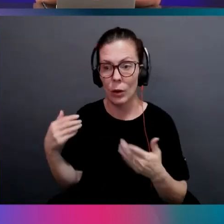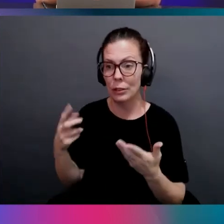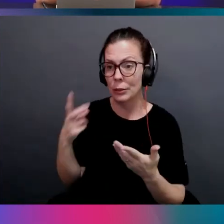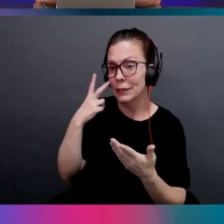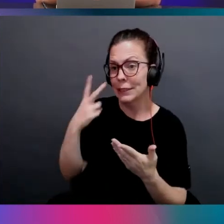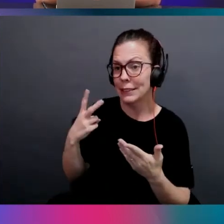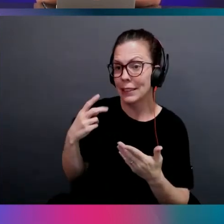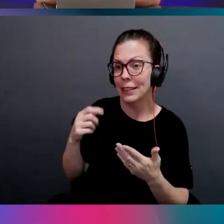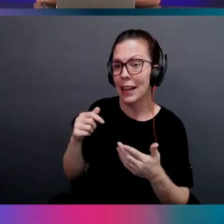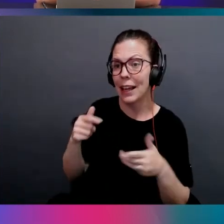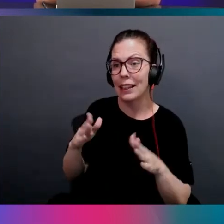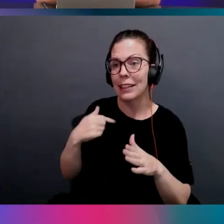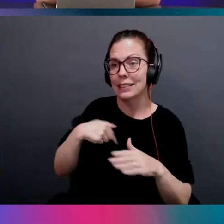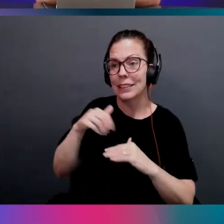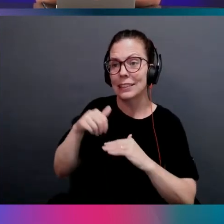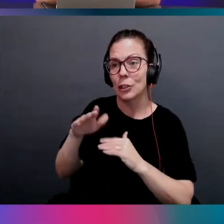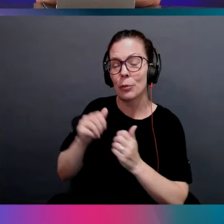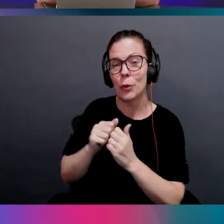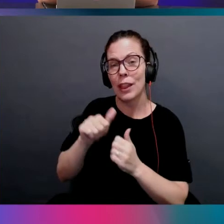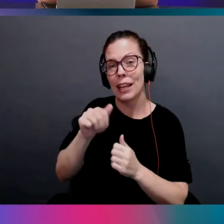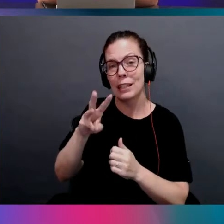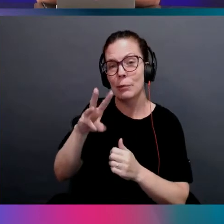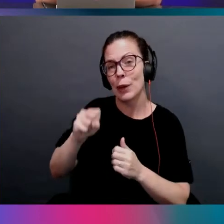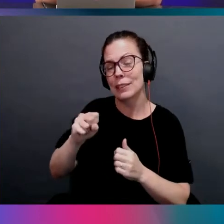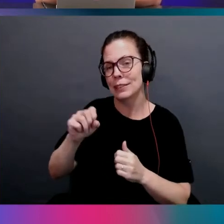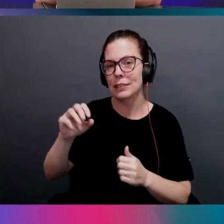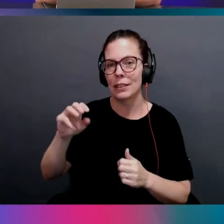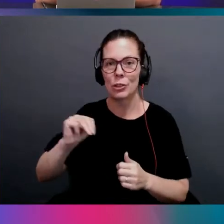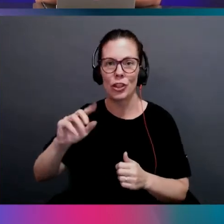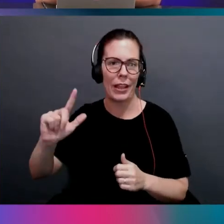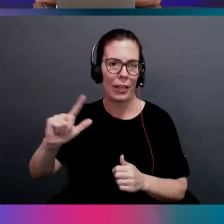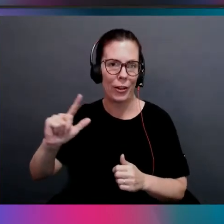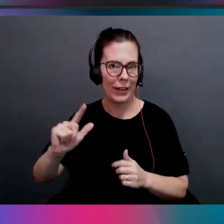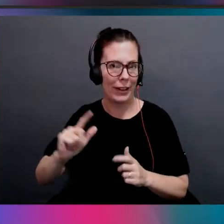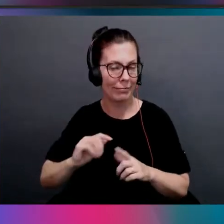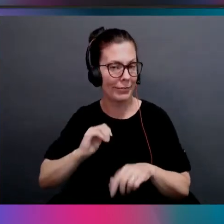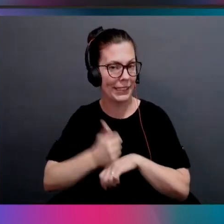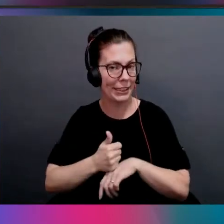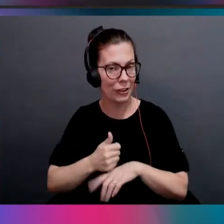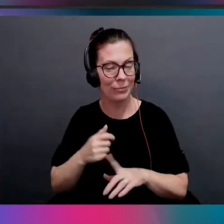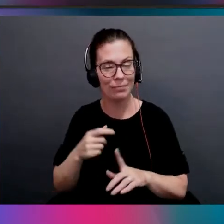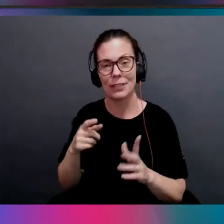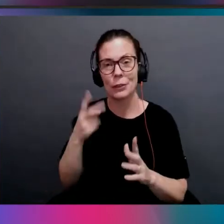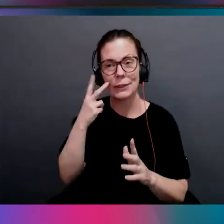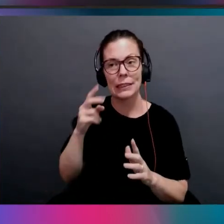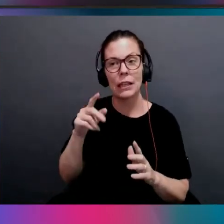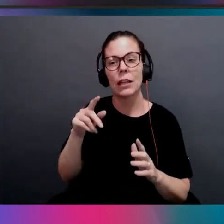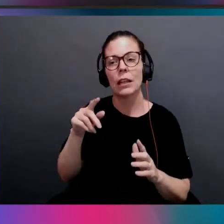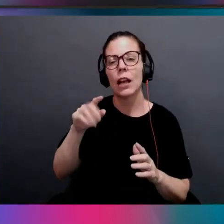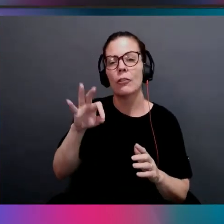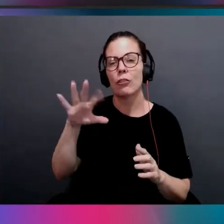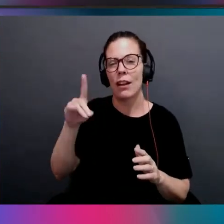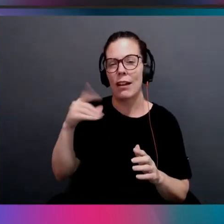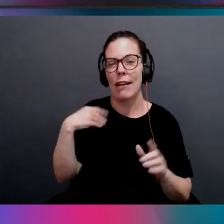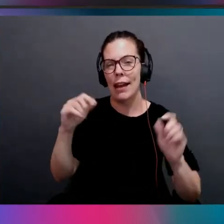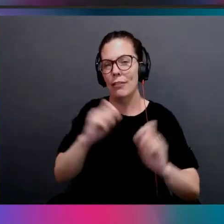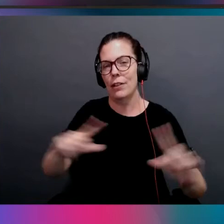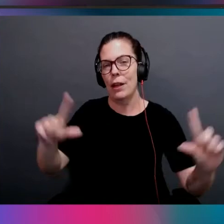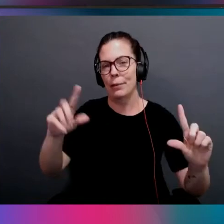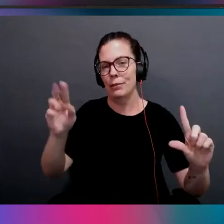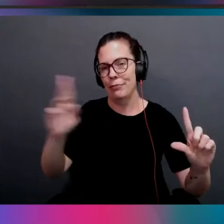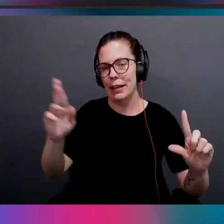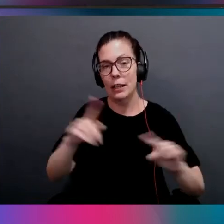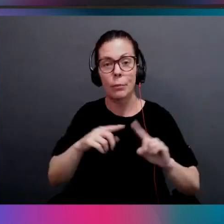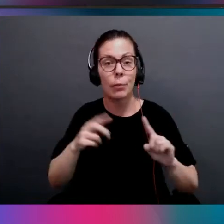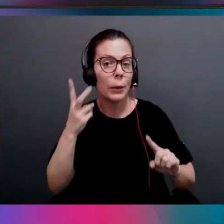with AWS Machine Learning Edition. If you click on that, Fred already has the tab preloaded, but we can see that we